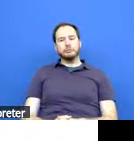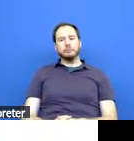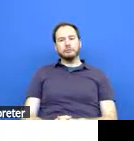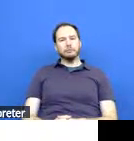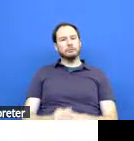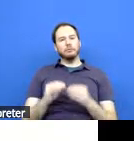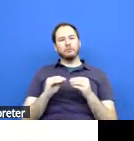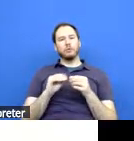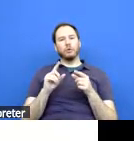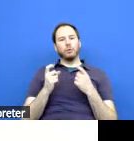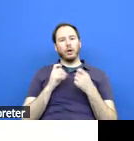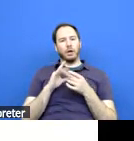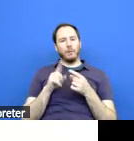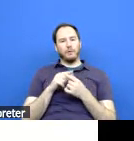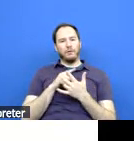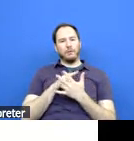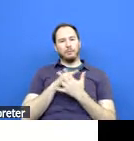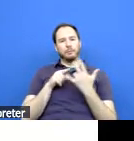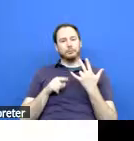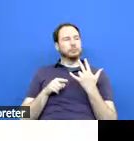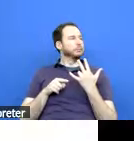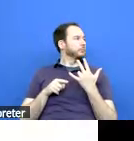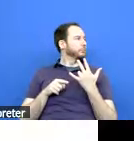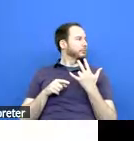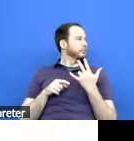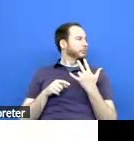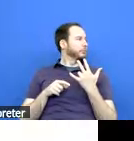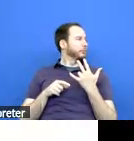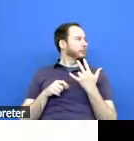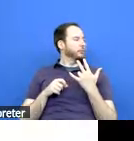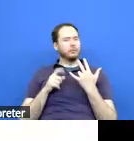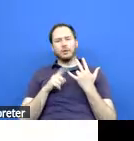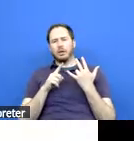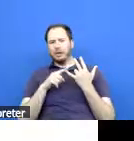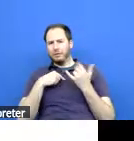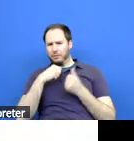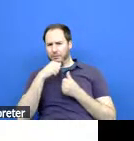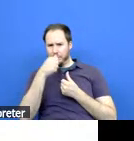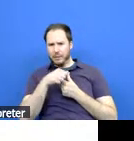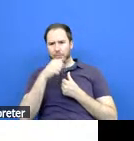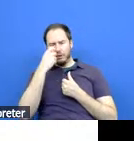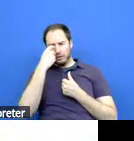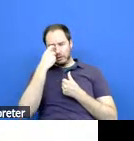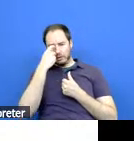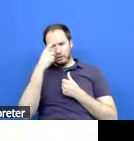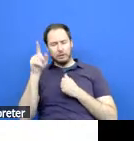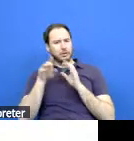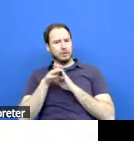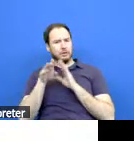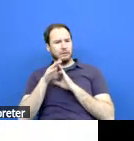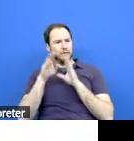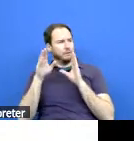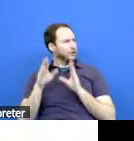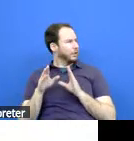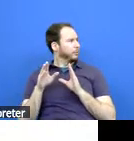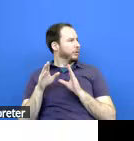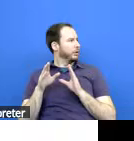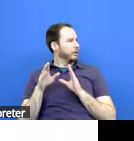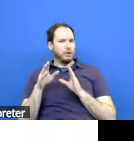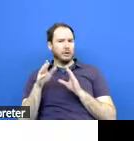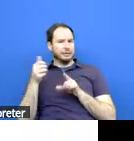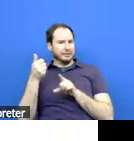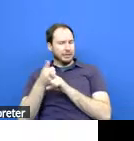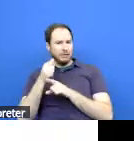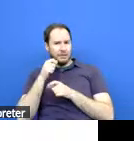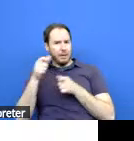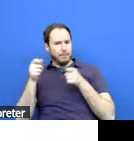Any other questions internally If I remember on the board? If I remember correctly, the developer isn't going to be managing the apartments, right? He's